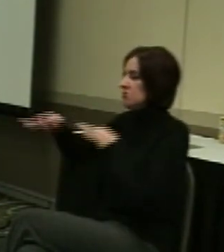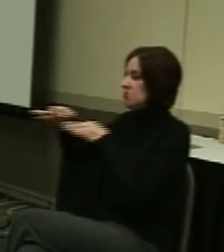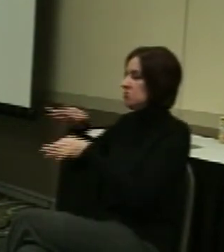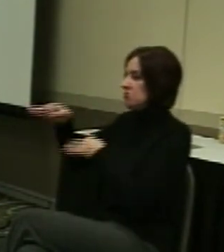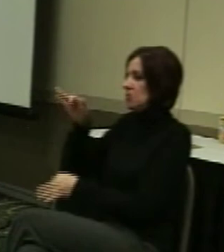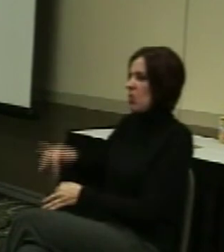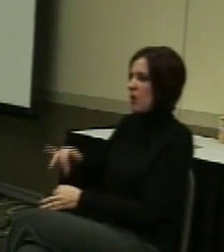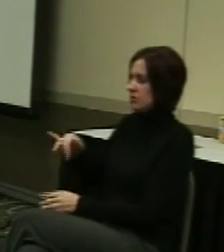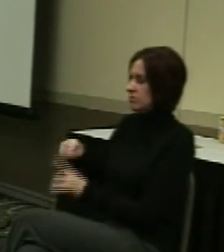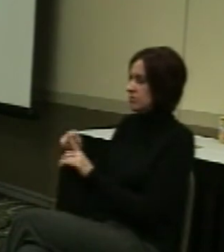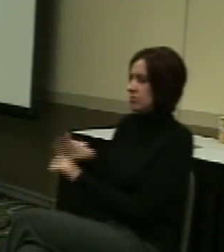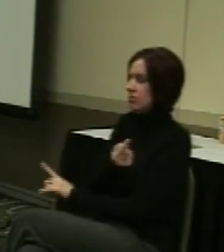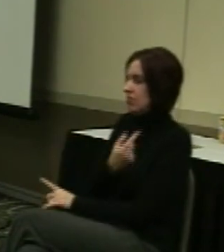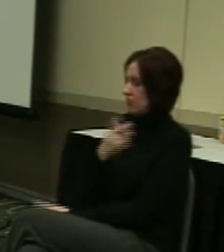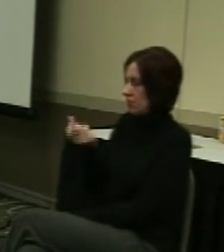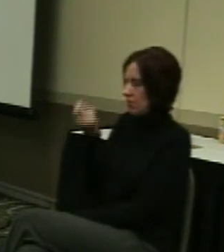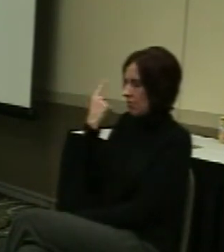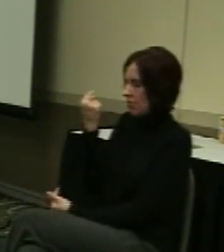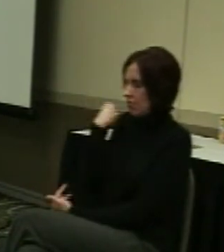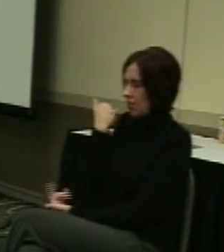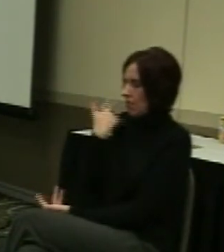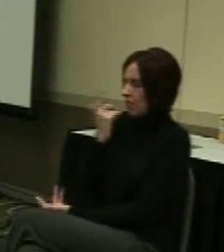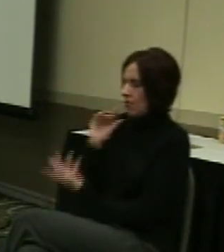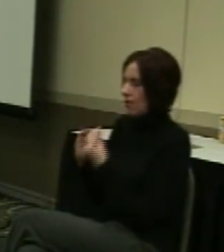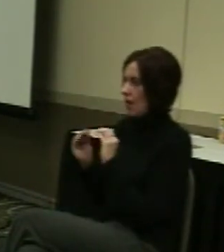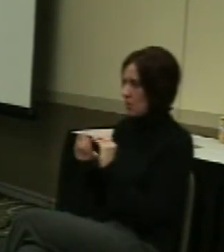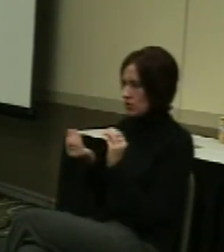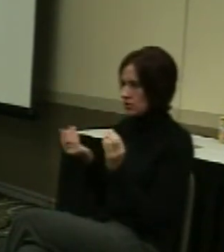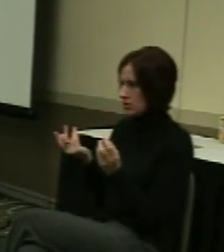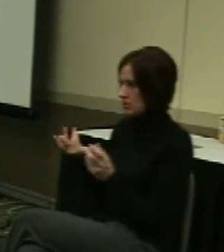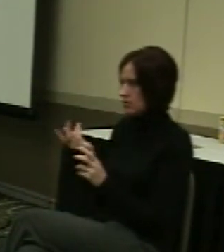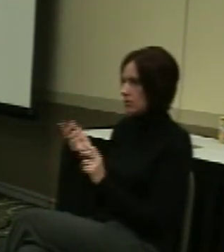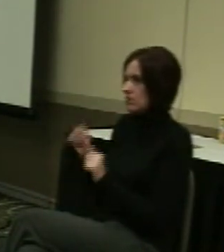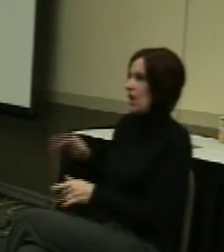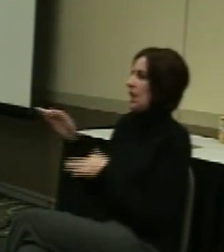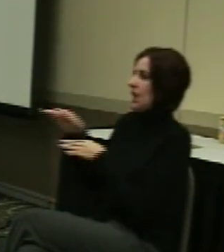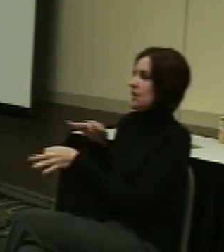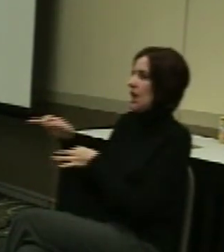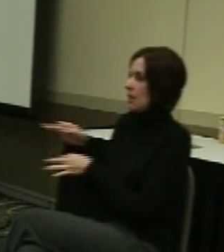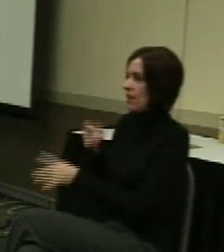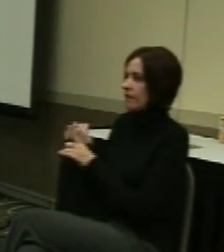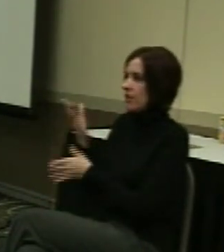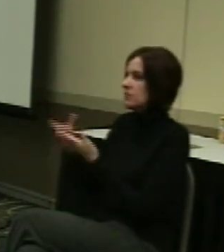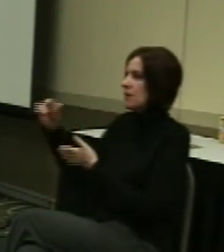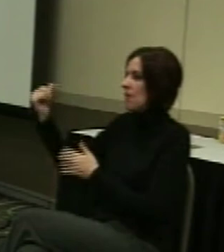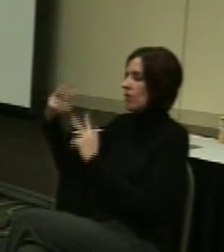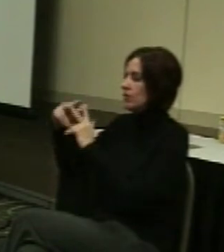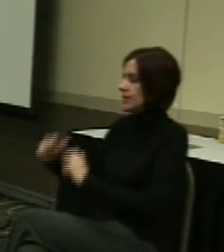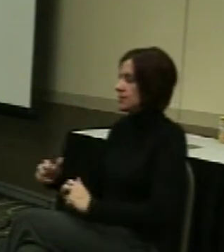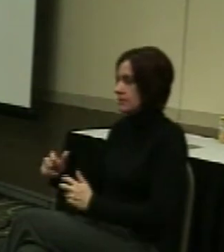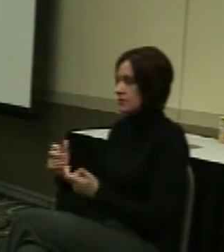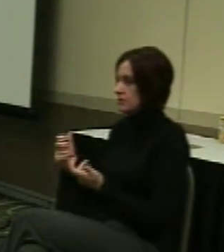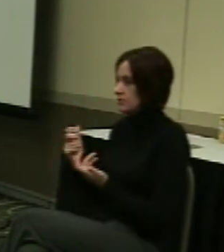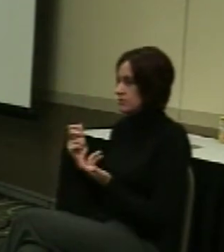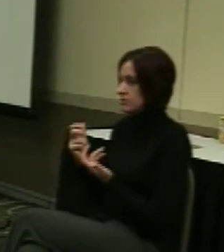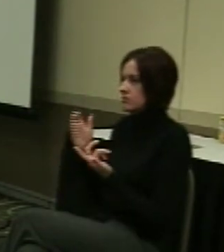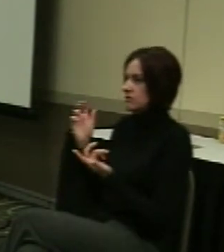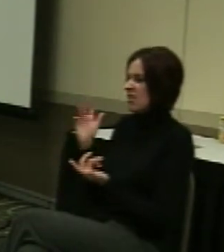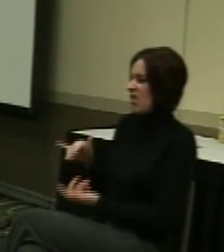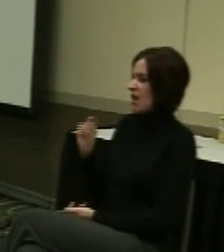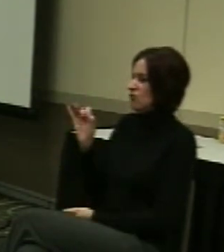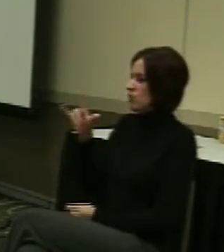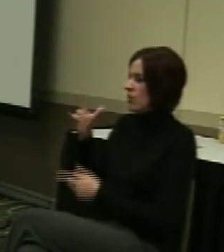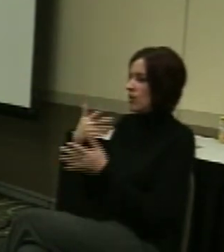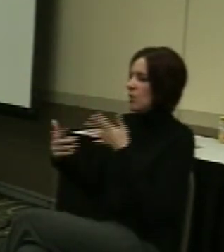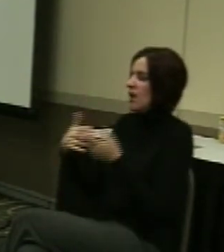a Woodcock-Johnson or from some other such assessment, so the tool that might have been